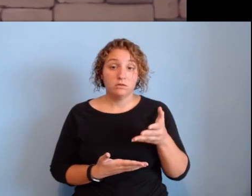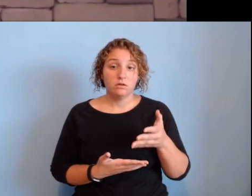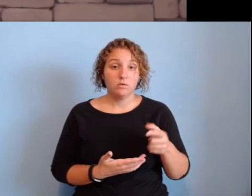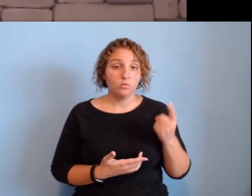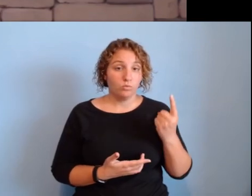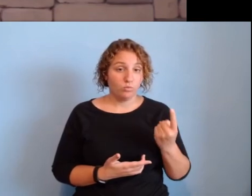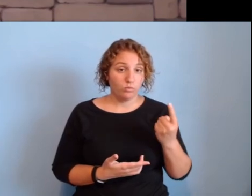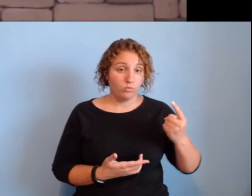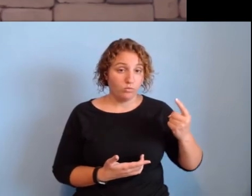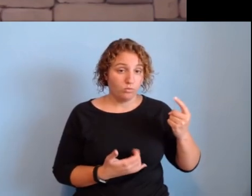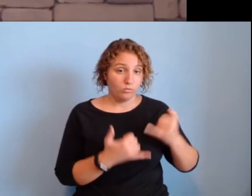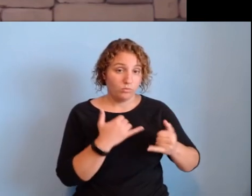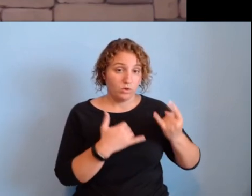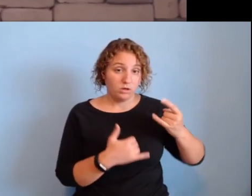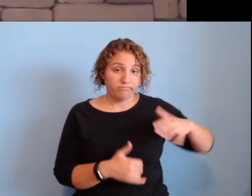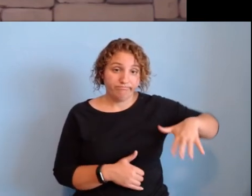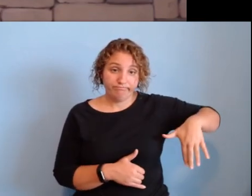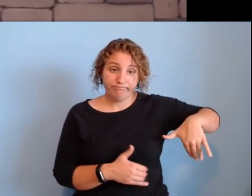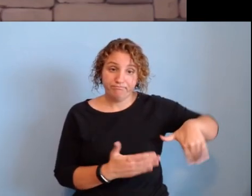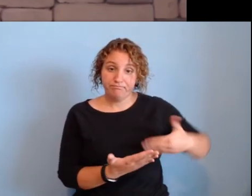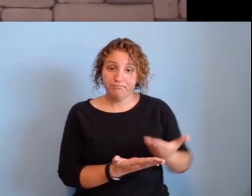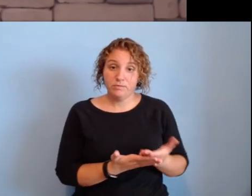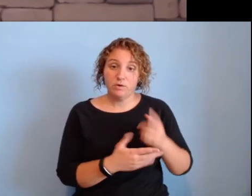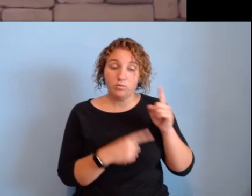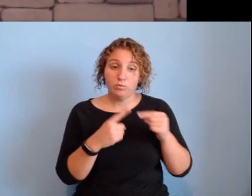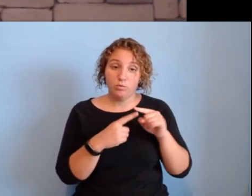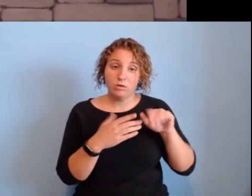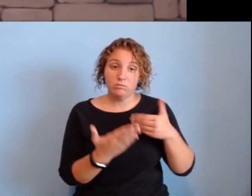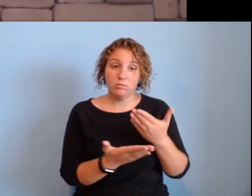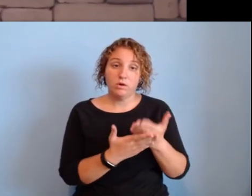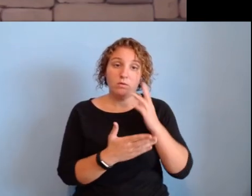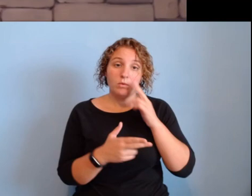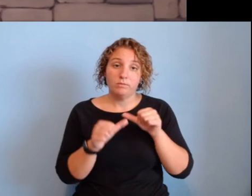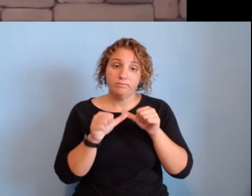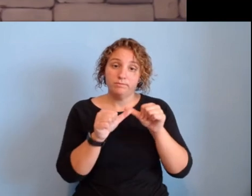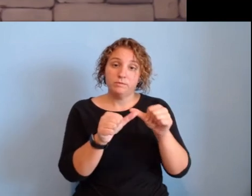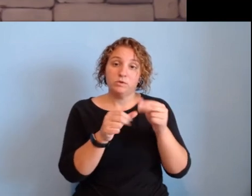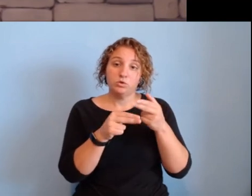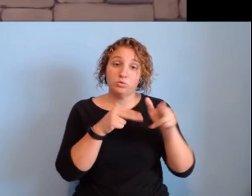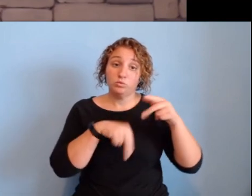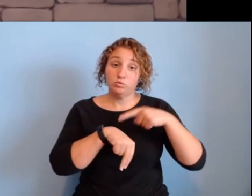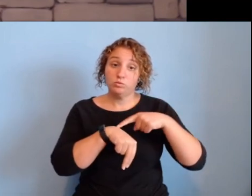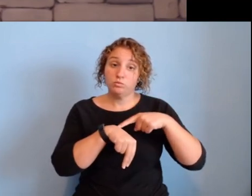not yet come. When he cometh, he must continue a short space.